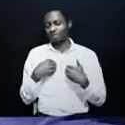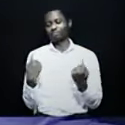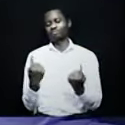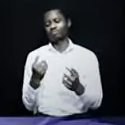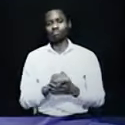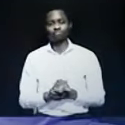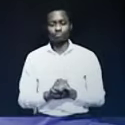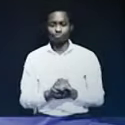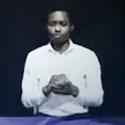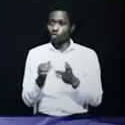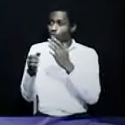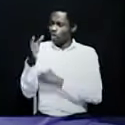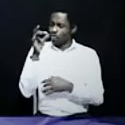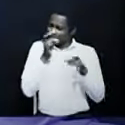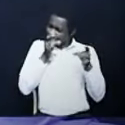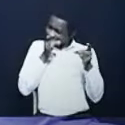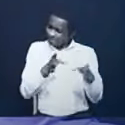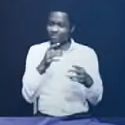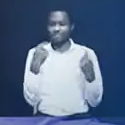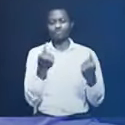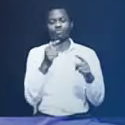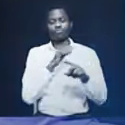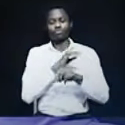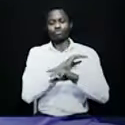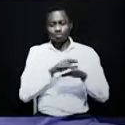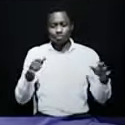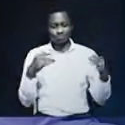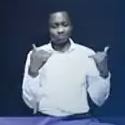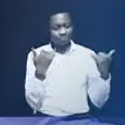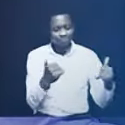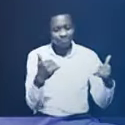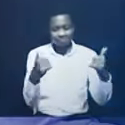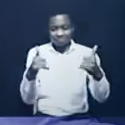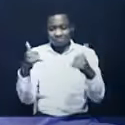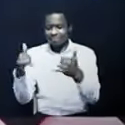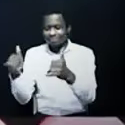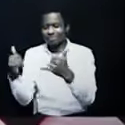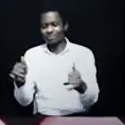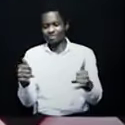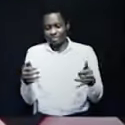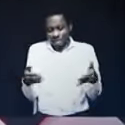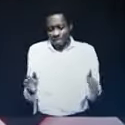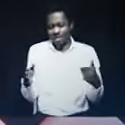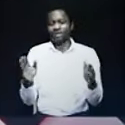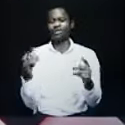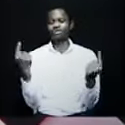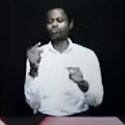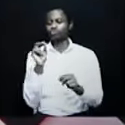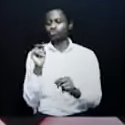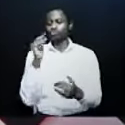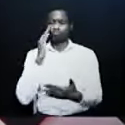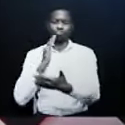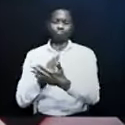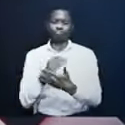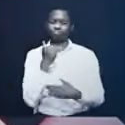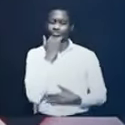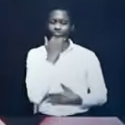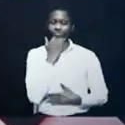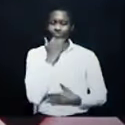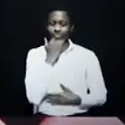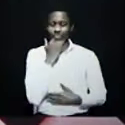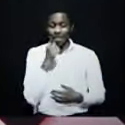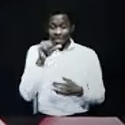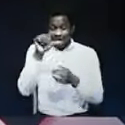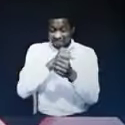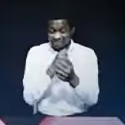we shouldn't joke with sin. Let us distance ourselves from any appearance of evil. But when